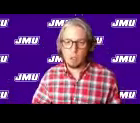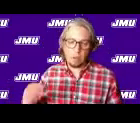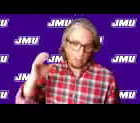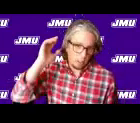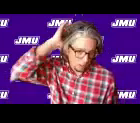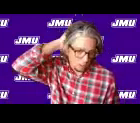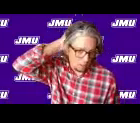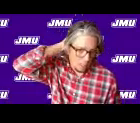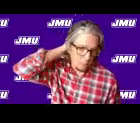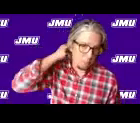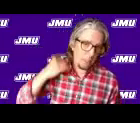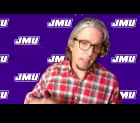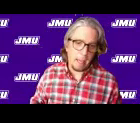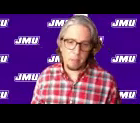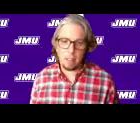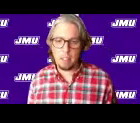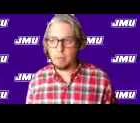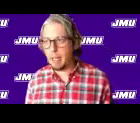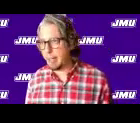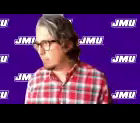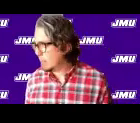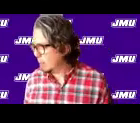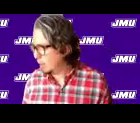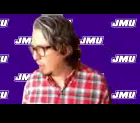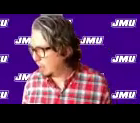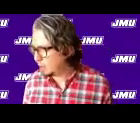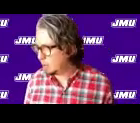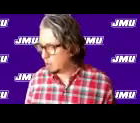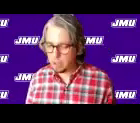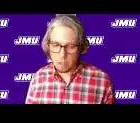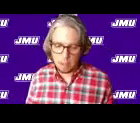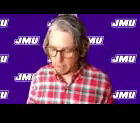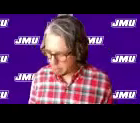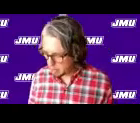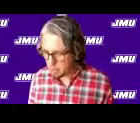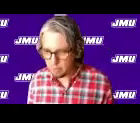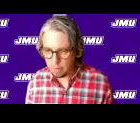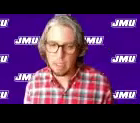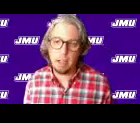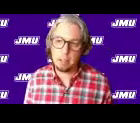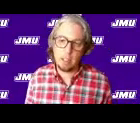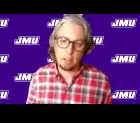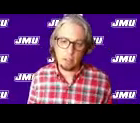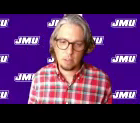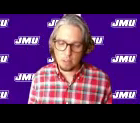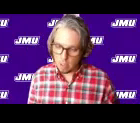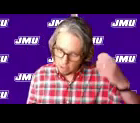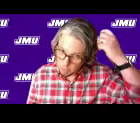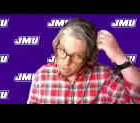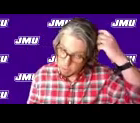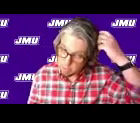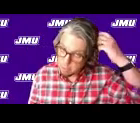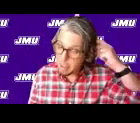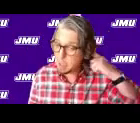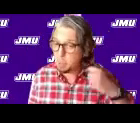of belonging? I'm a big advocate, and if I had, I told Sean and Serena I could probably talk for 3 hours, not just